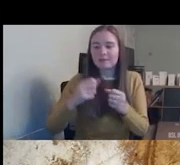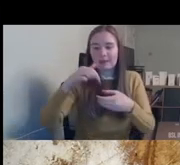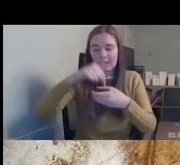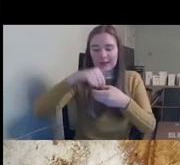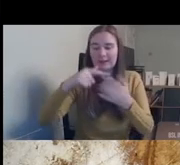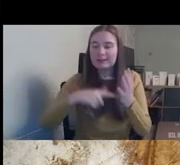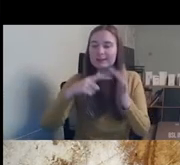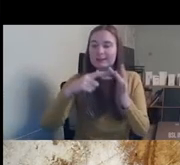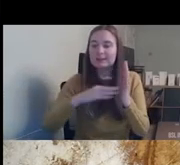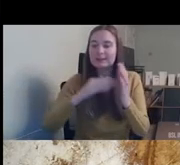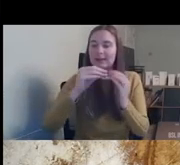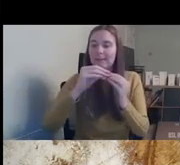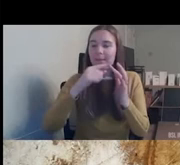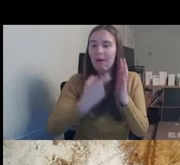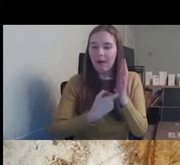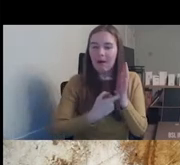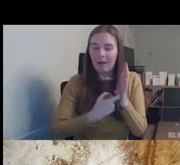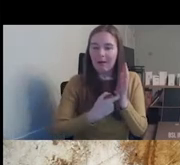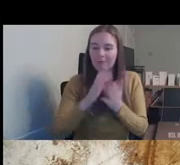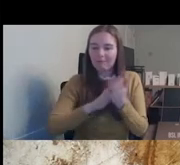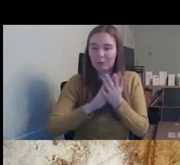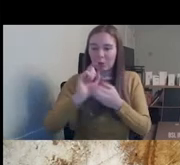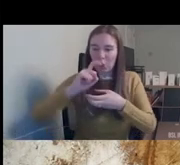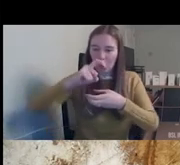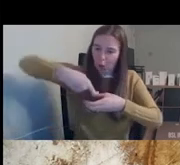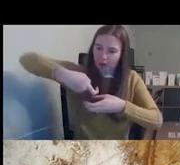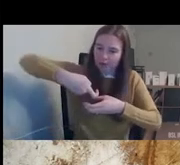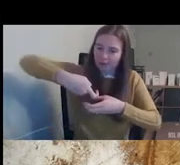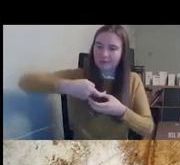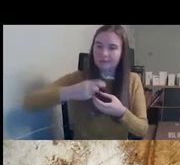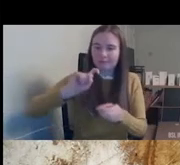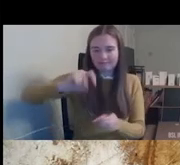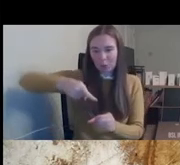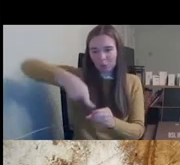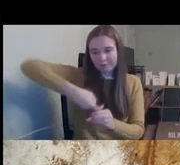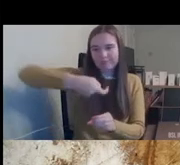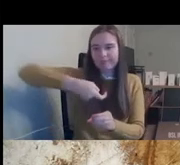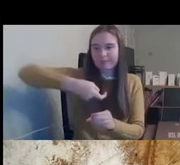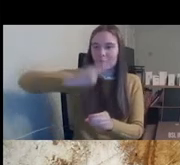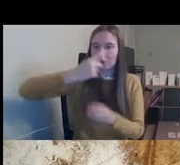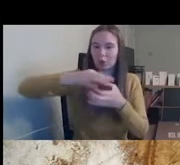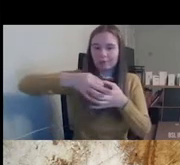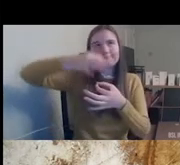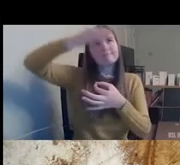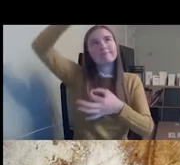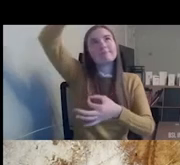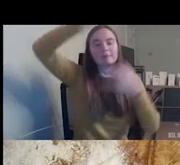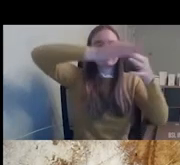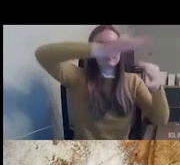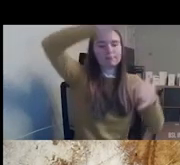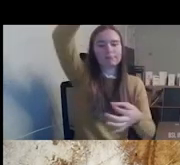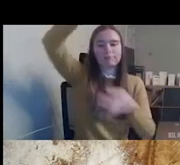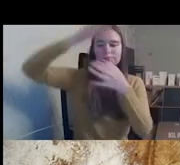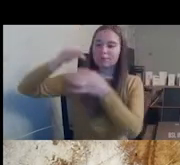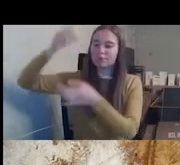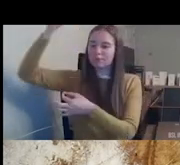get a hook, put a hook in there so that we could then hang the stones from the mesh.